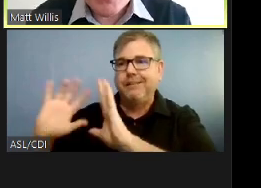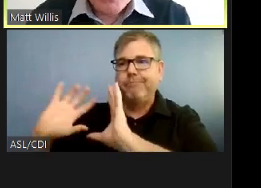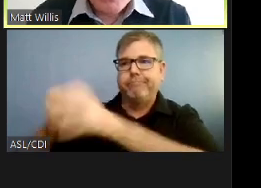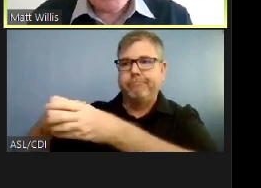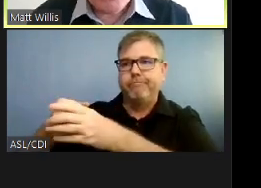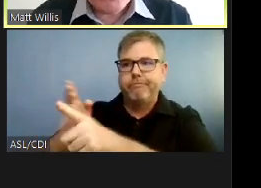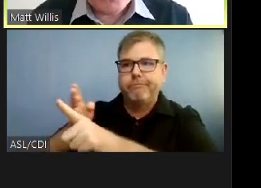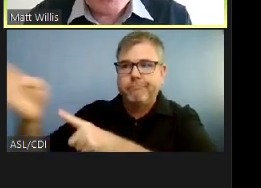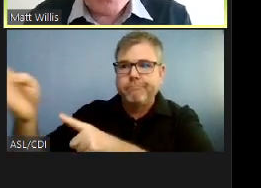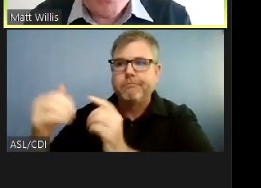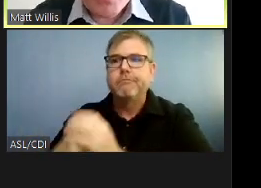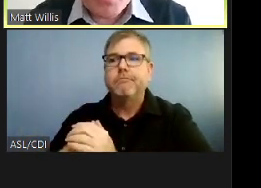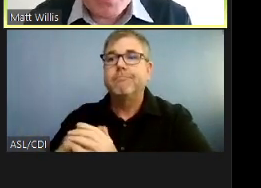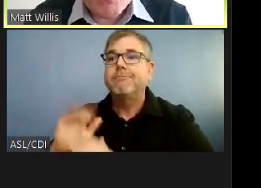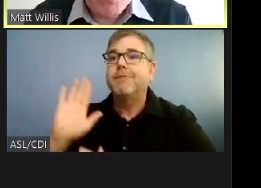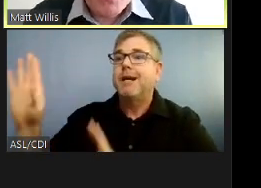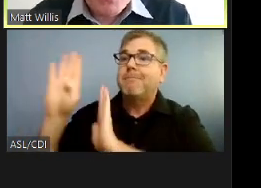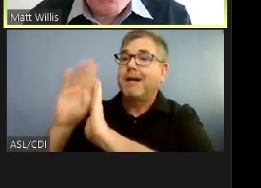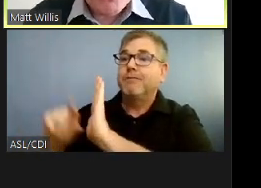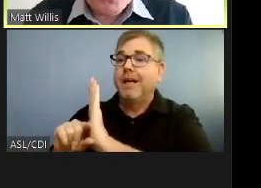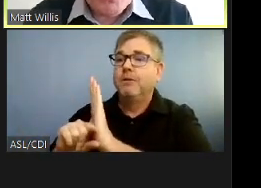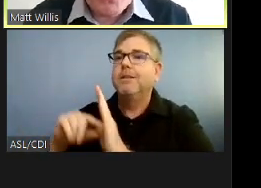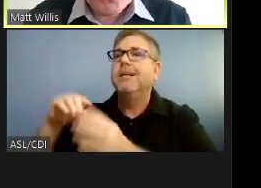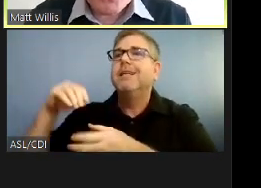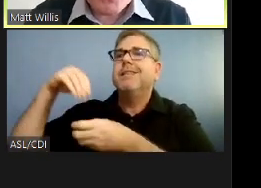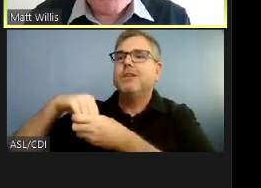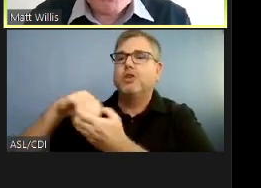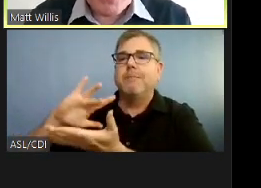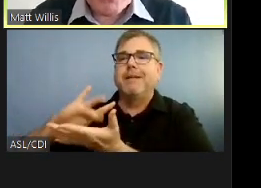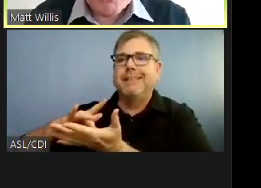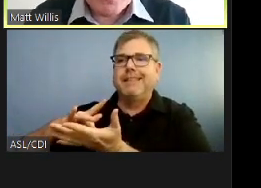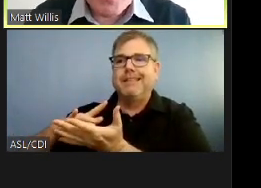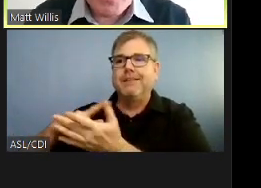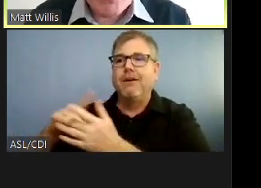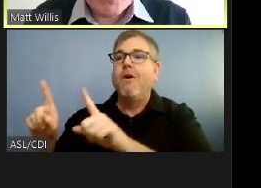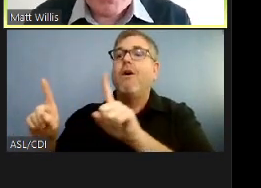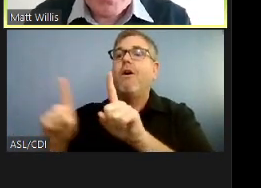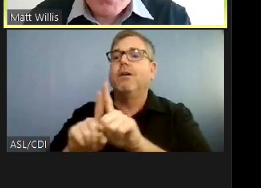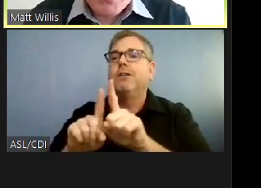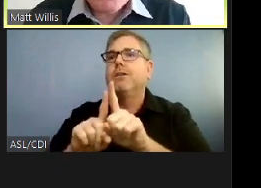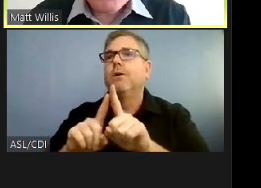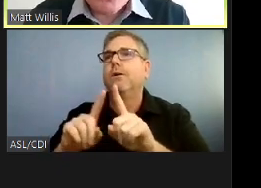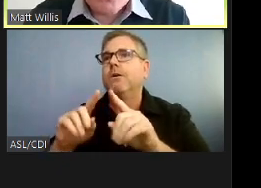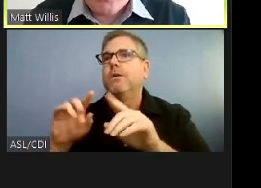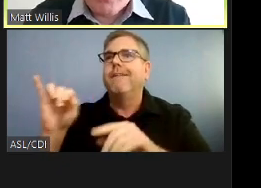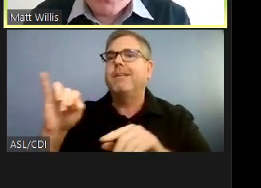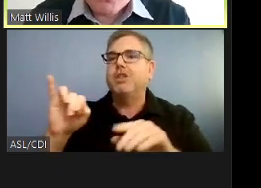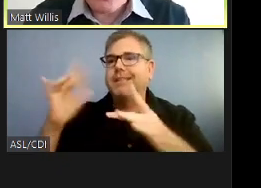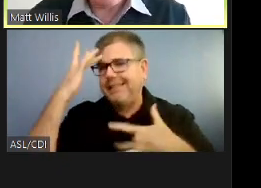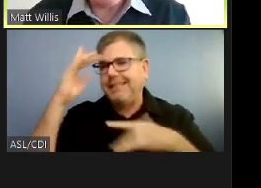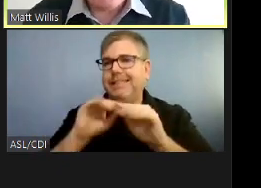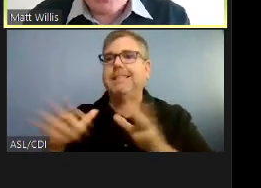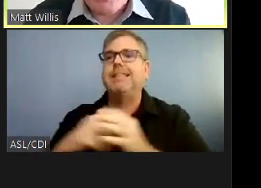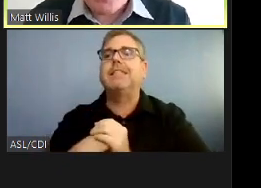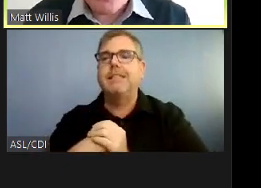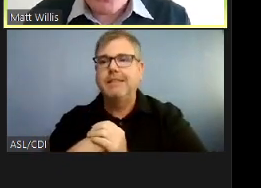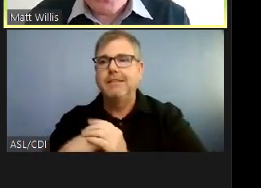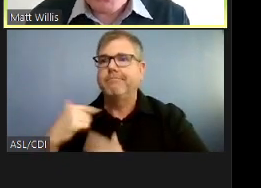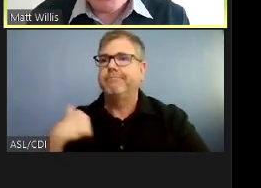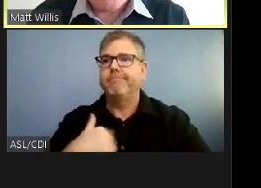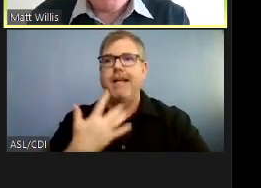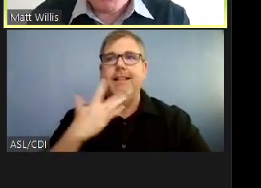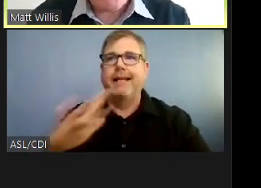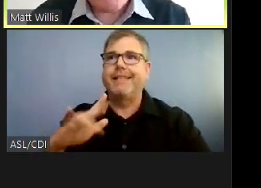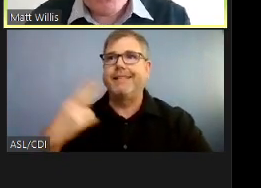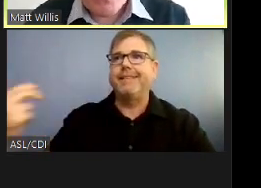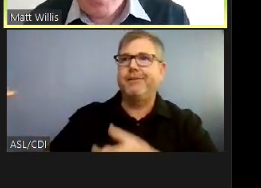disease, is a huge asset to our team. And we're really fortunate to have Tyler come in and help us as we were doing all the other elements of the